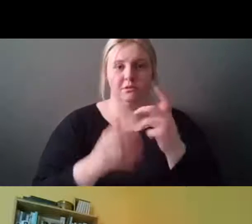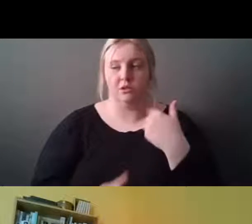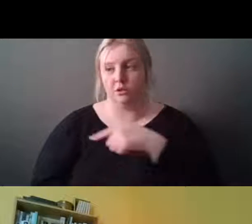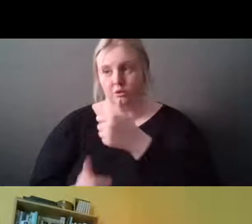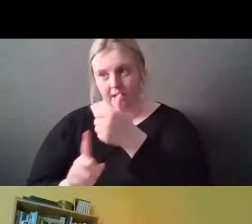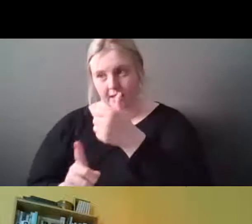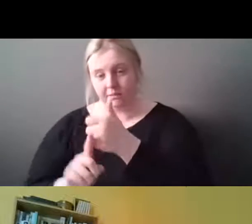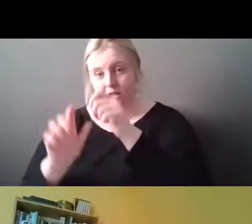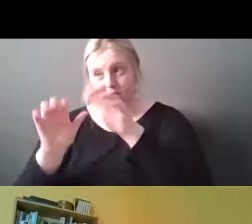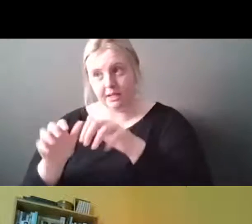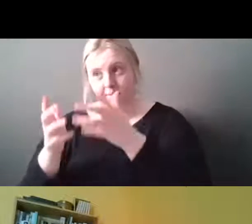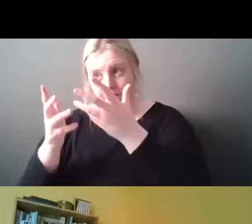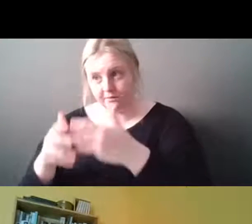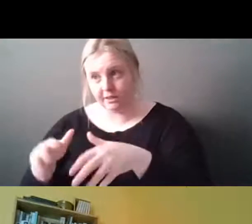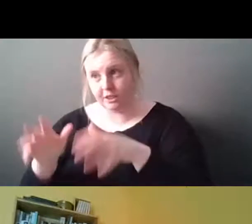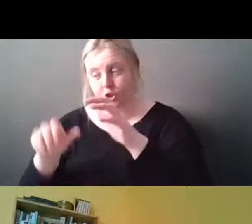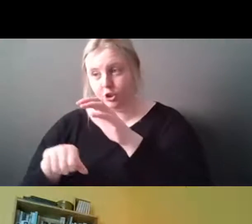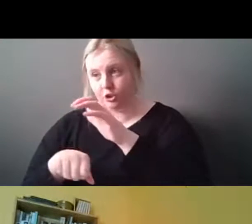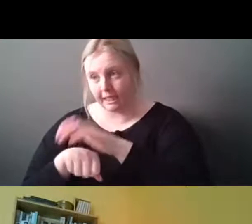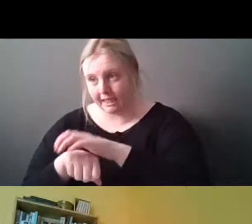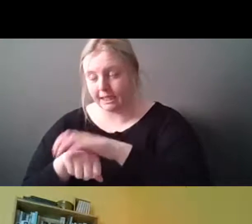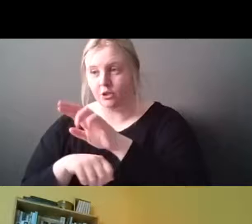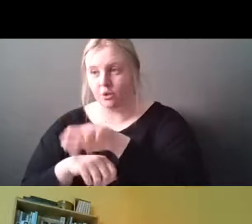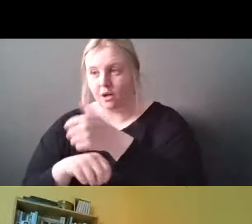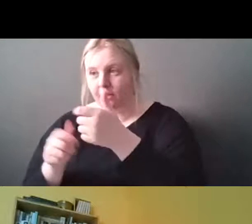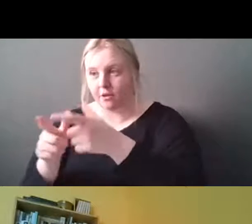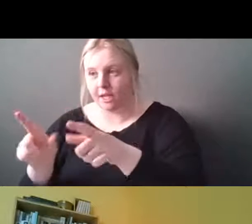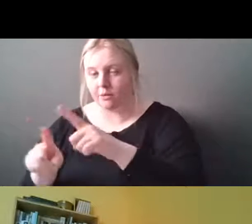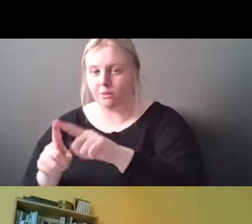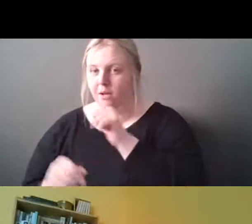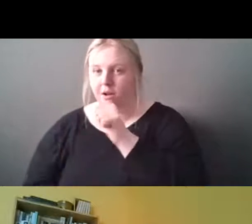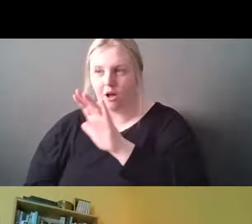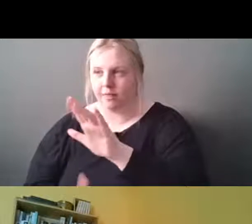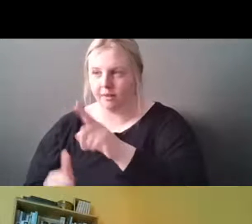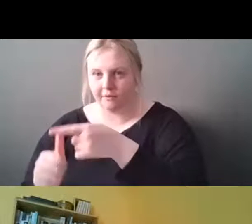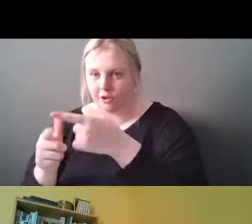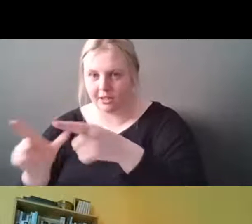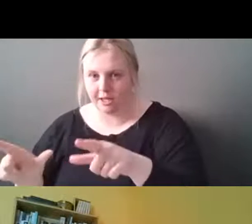first language as opposed to go to the translation. That said,